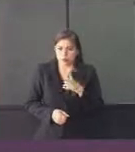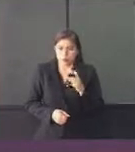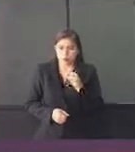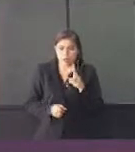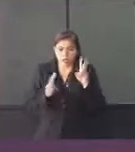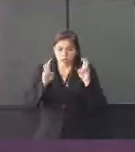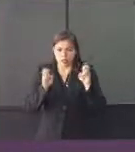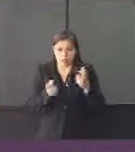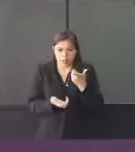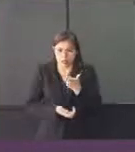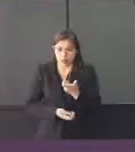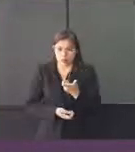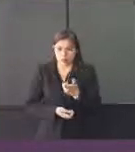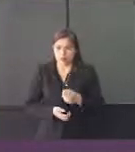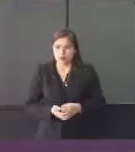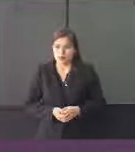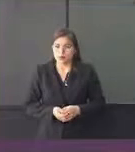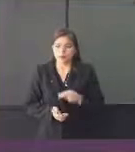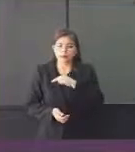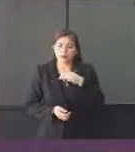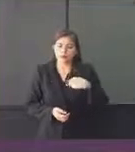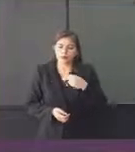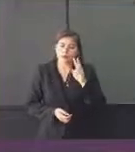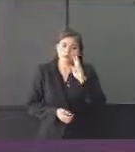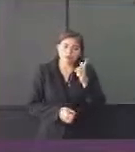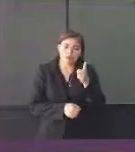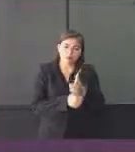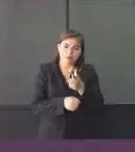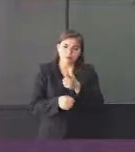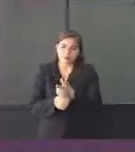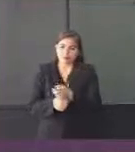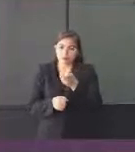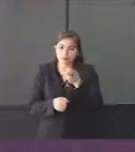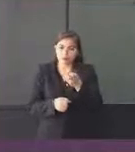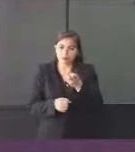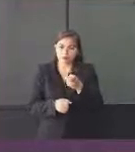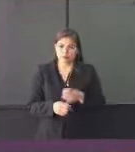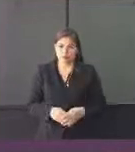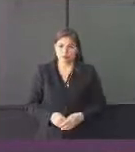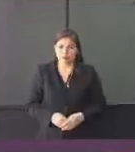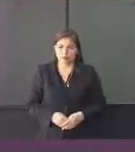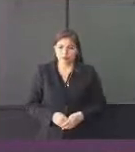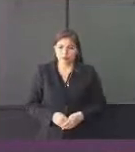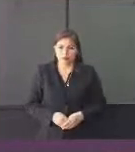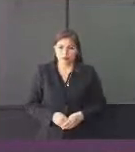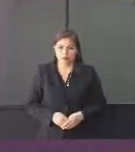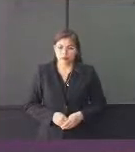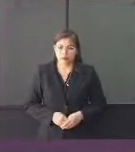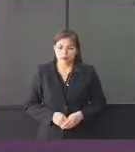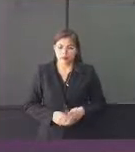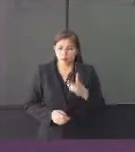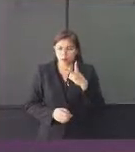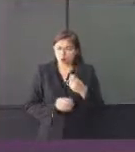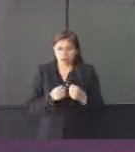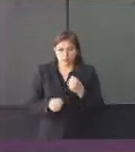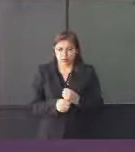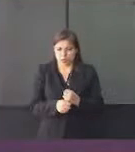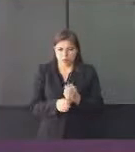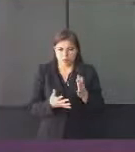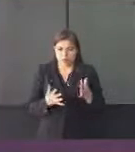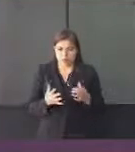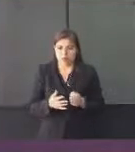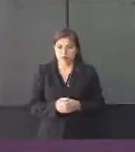has also to do with the budget, but During these